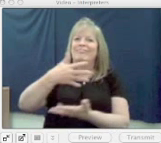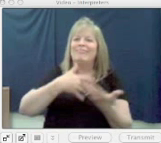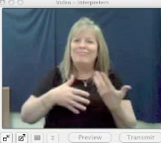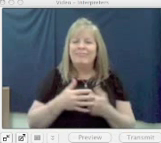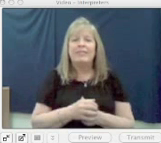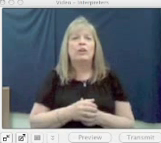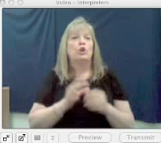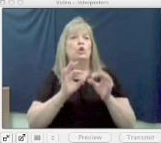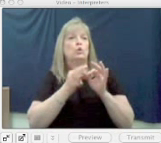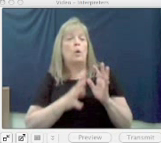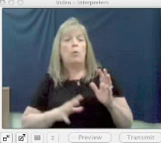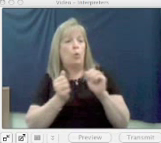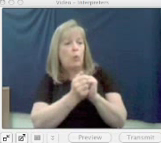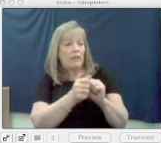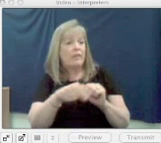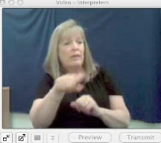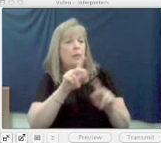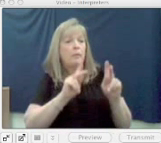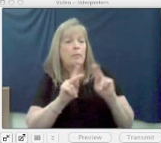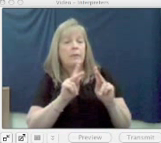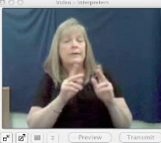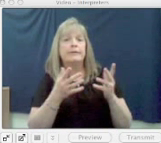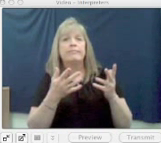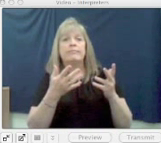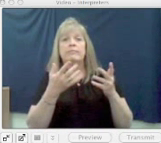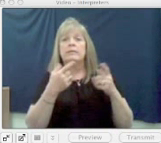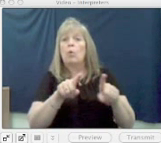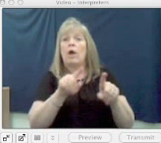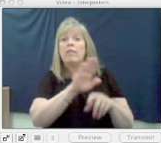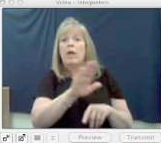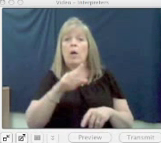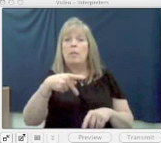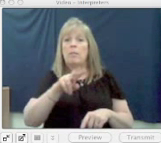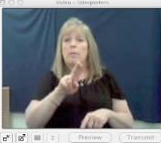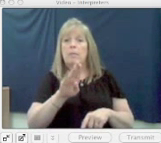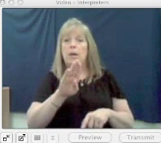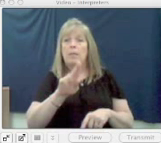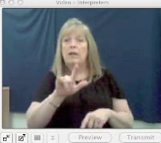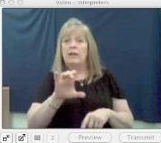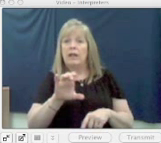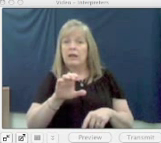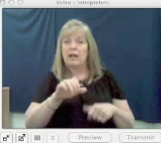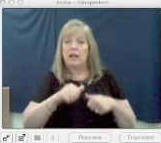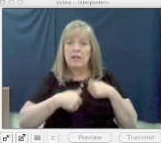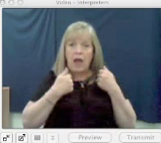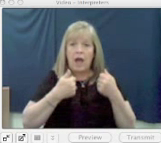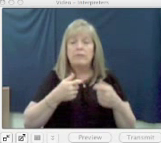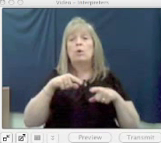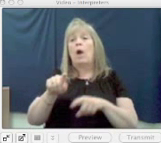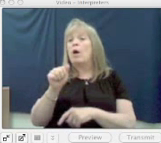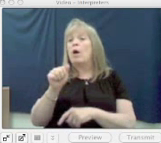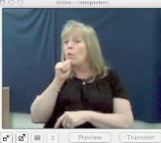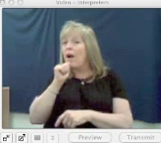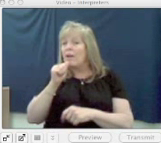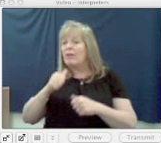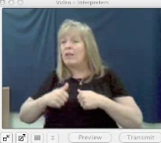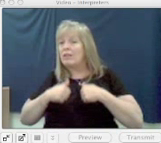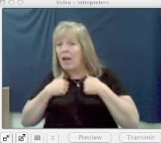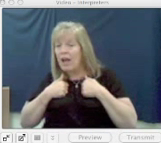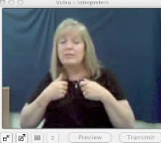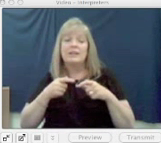Interpreters are with people in their public lives, in their private lives, in their